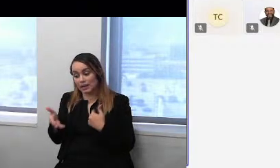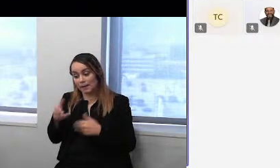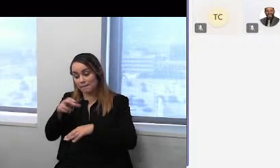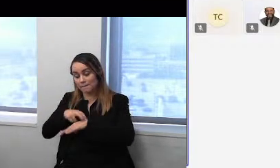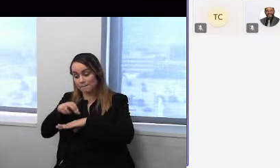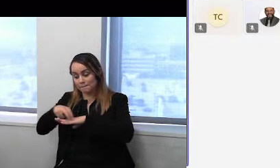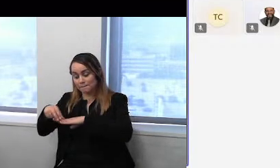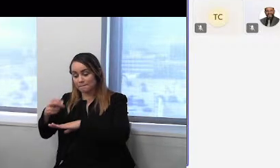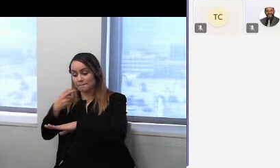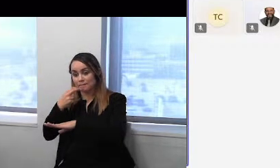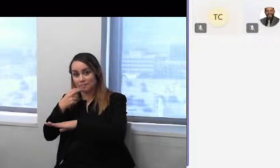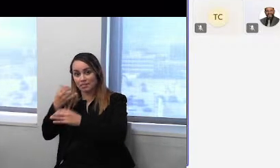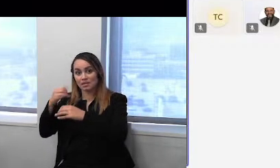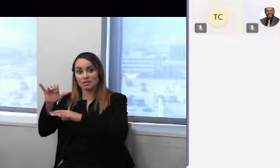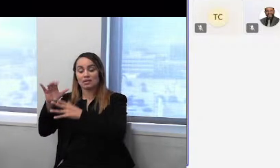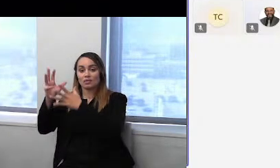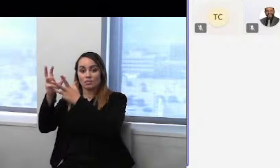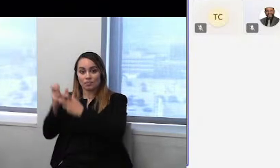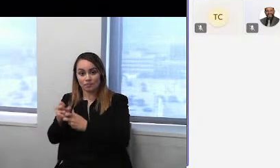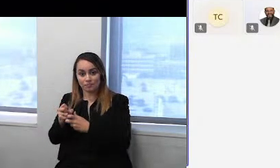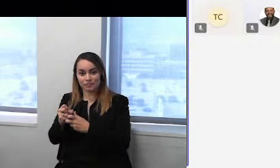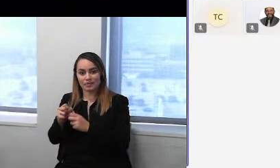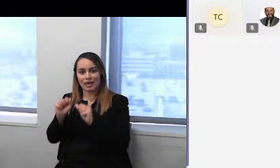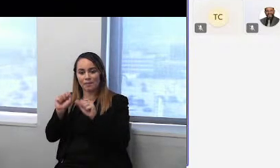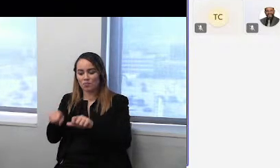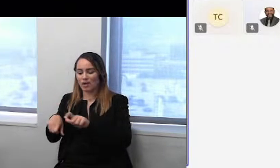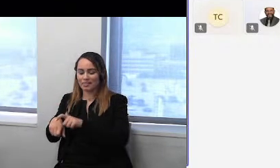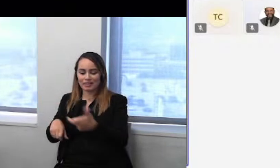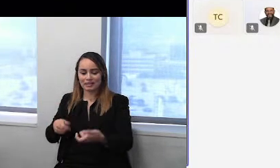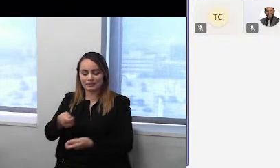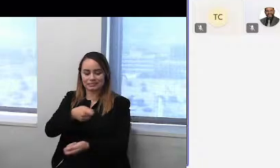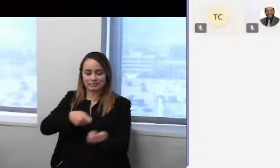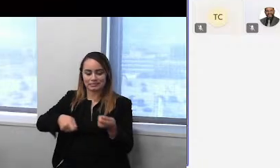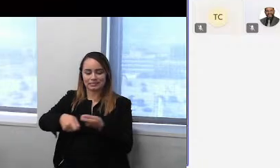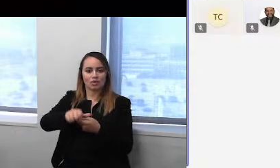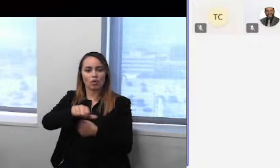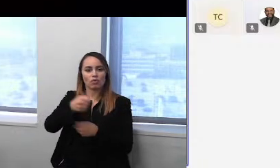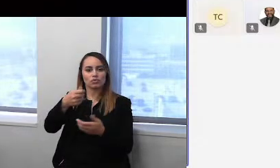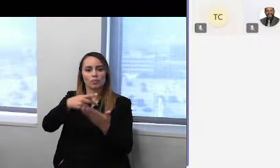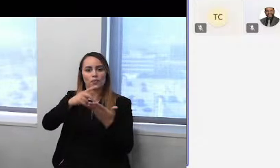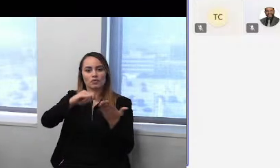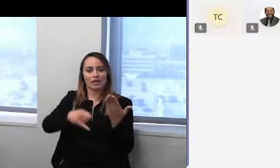battery storage that's required in a solar project, would the solar price be lower?